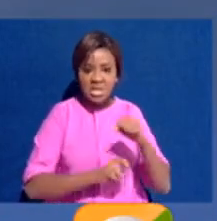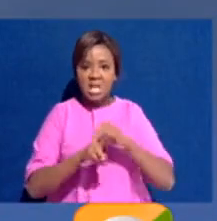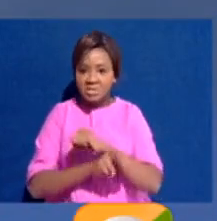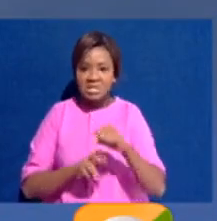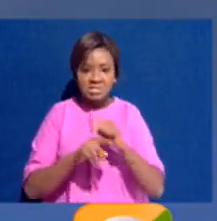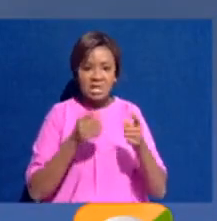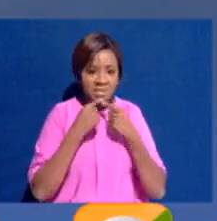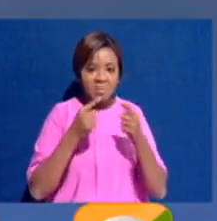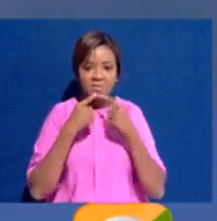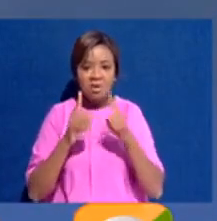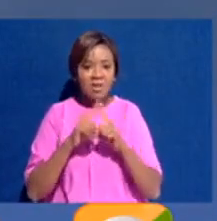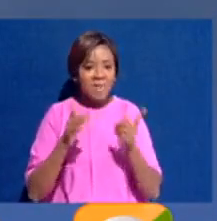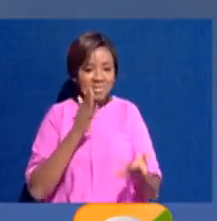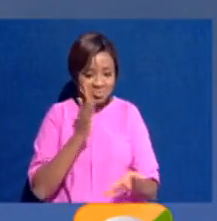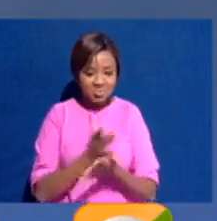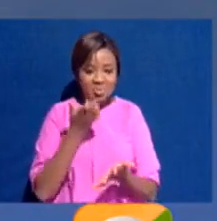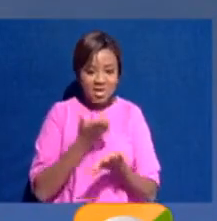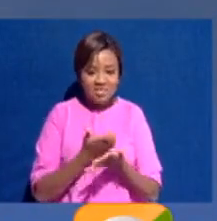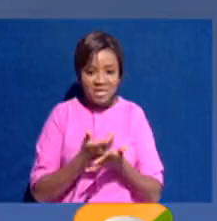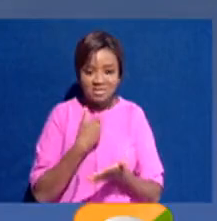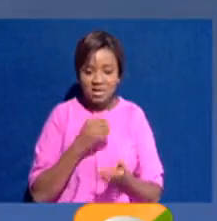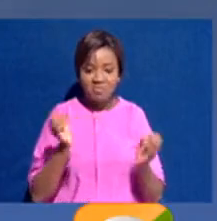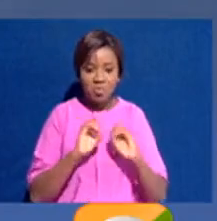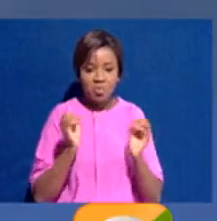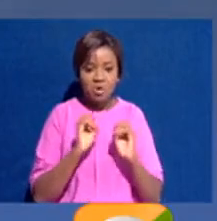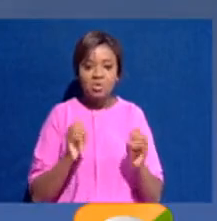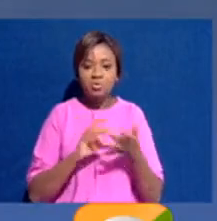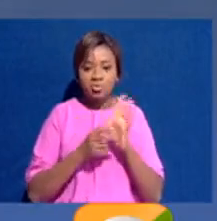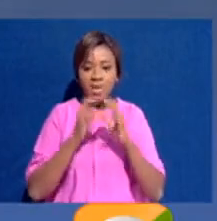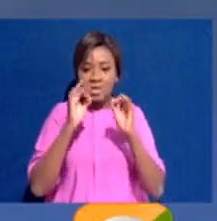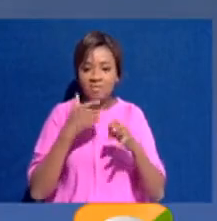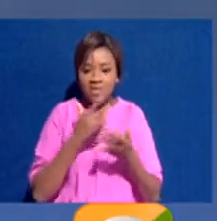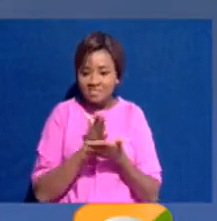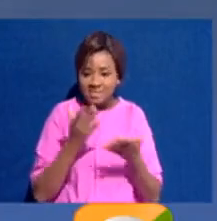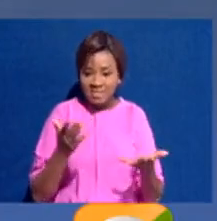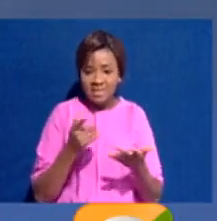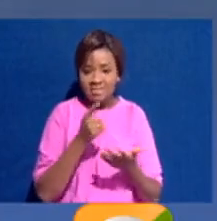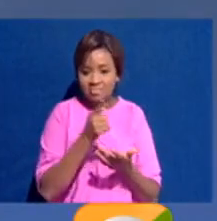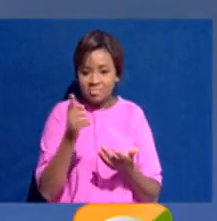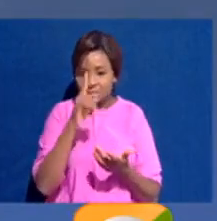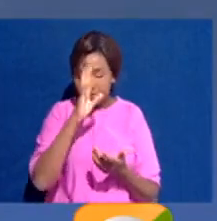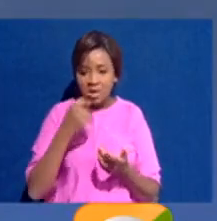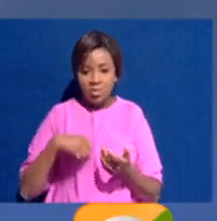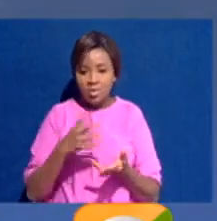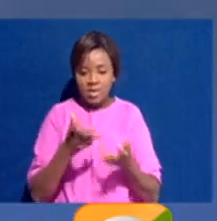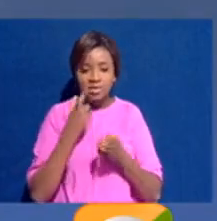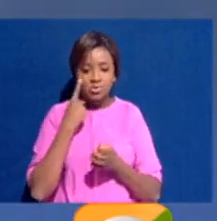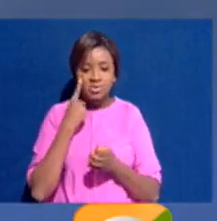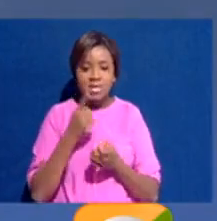conclusion. I think if there is something that is being said, let us see a logical conclusion quickly